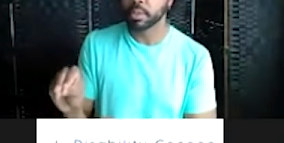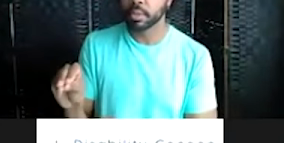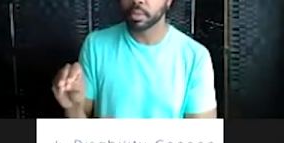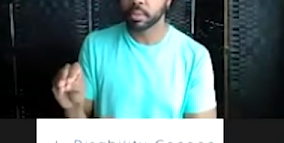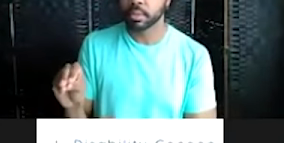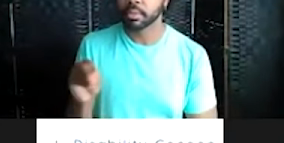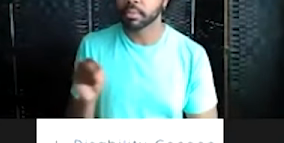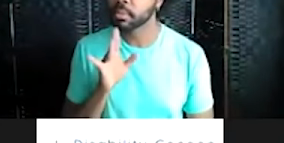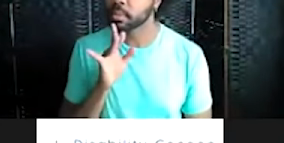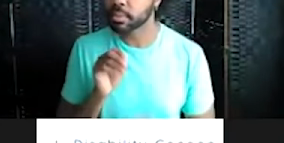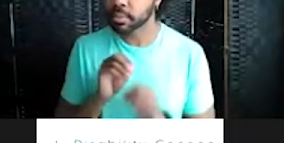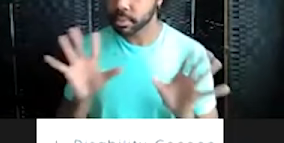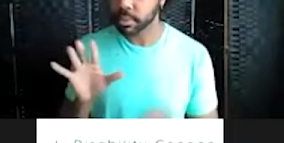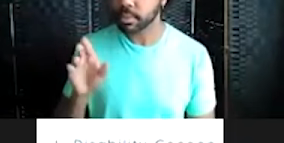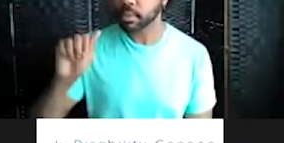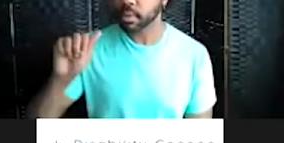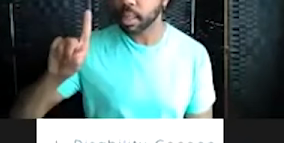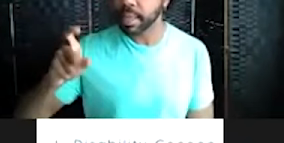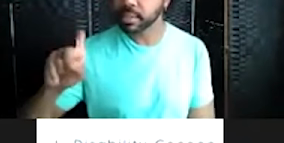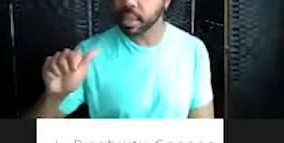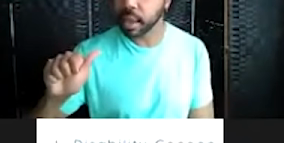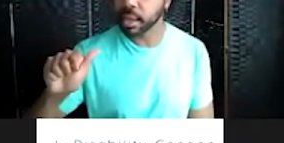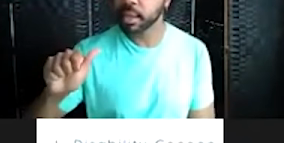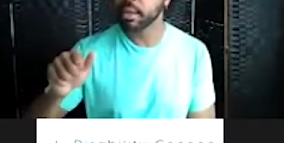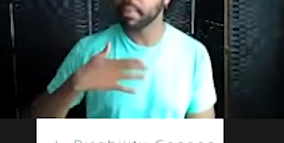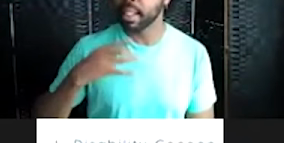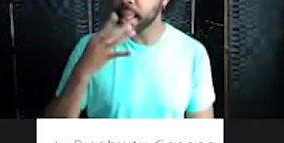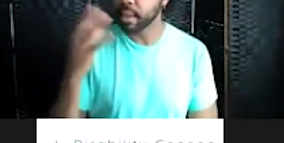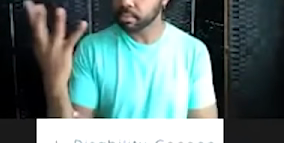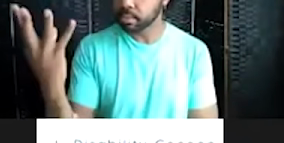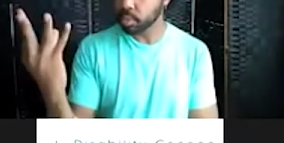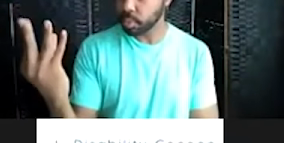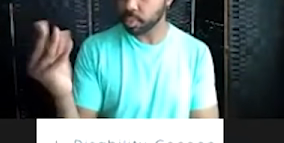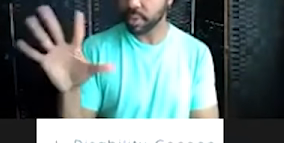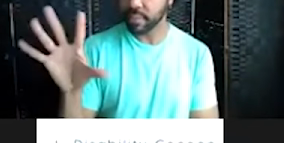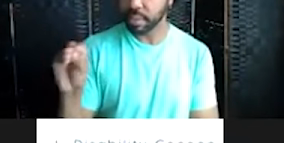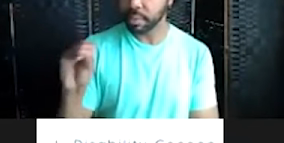Alexa, turn Connie's lamp to 50%.